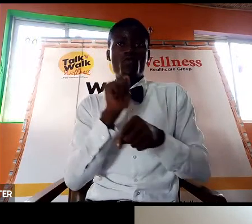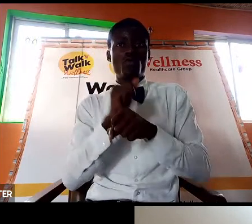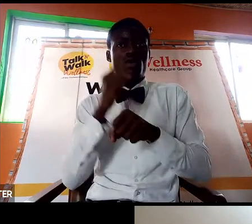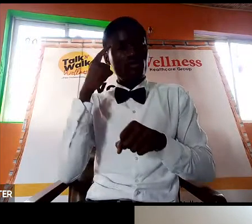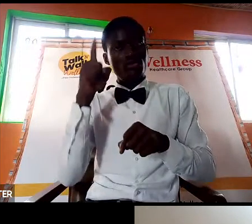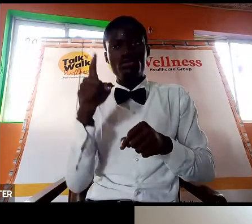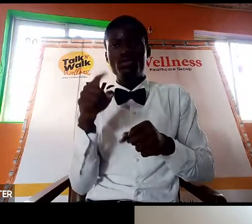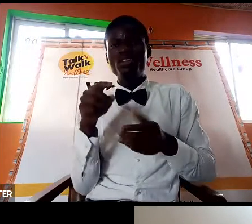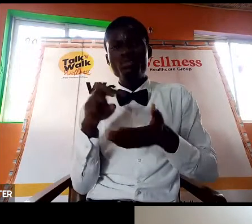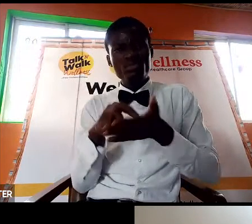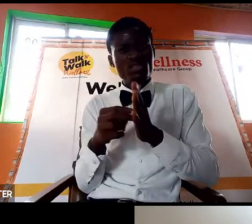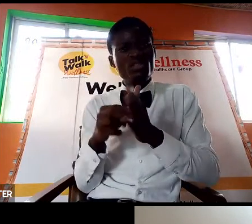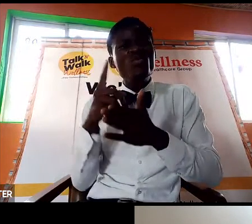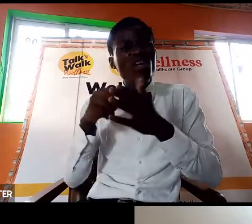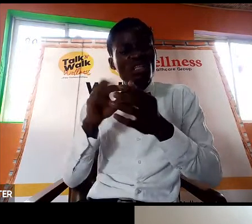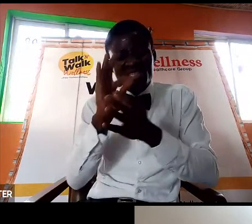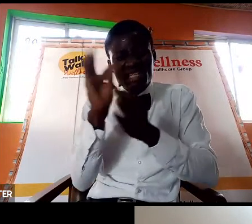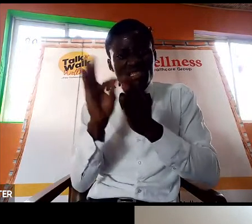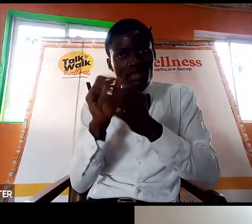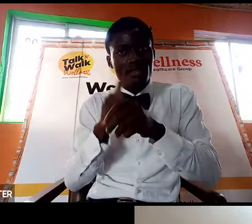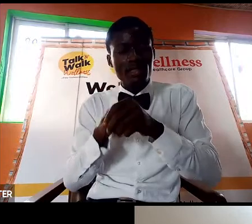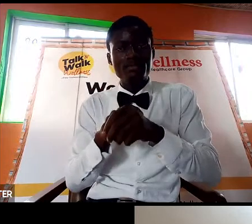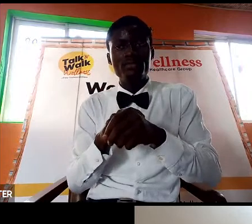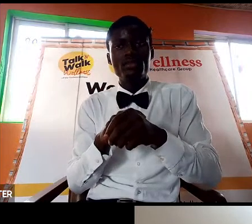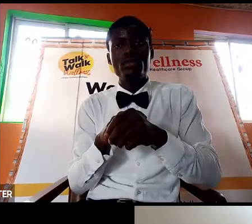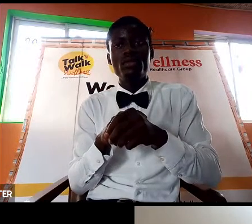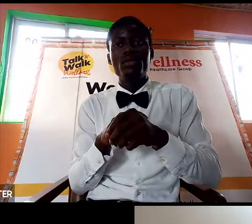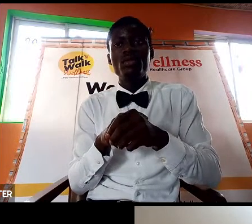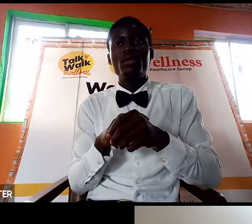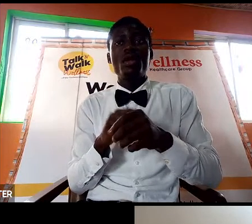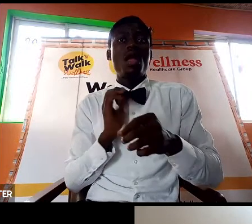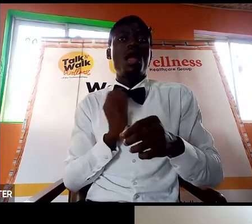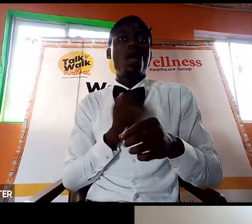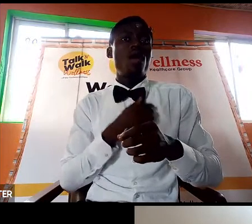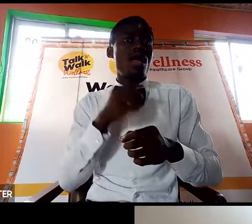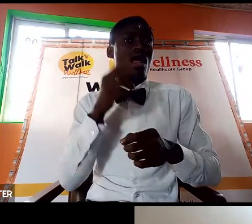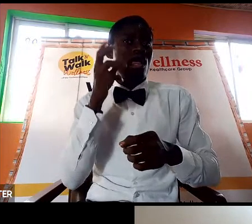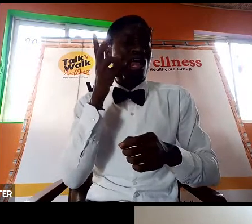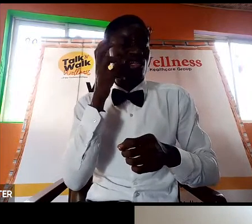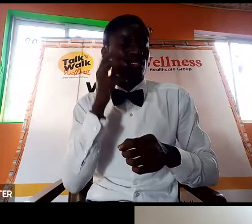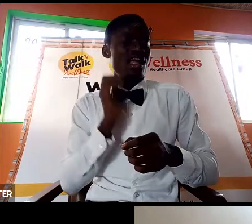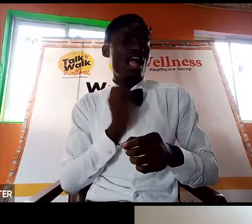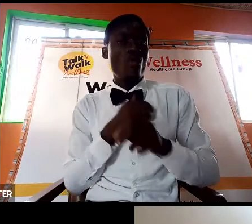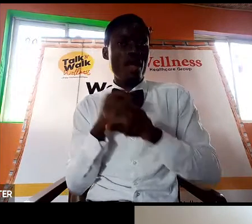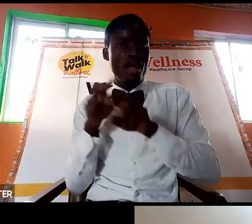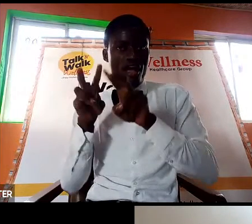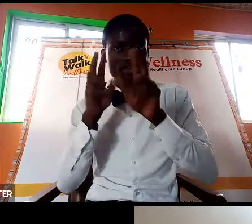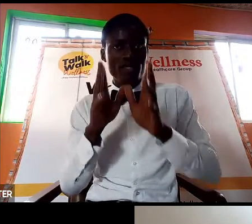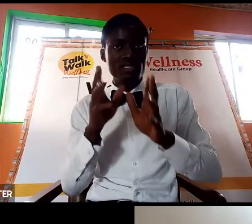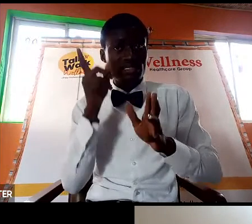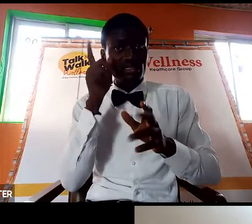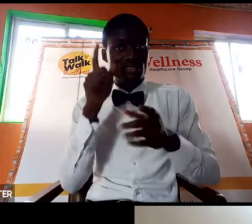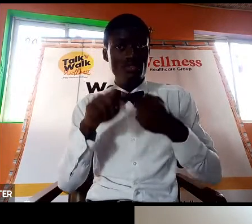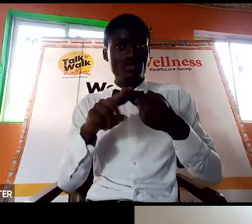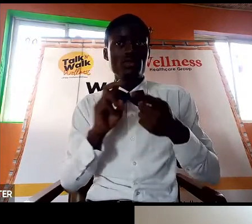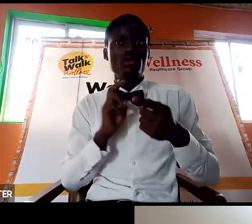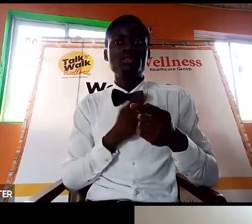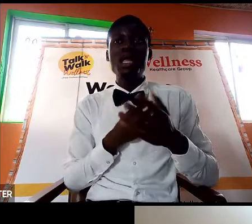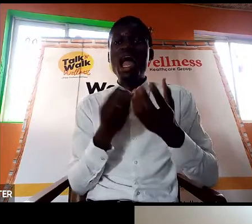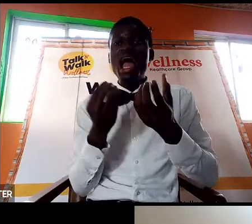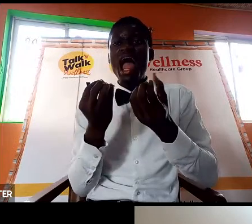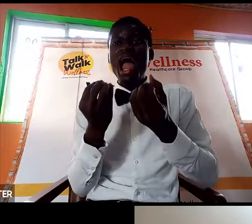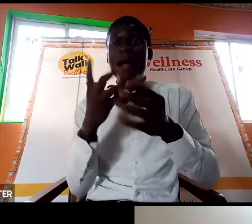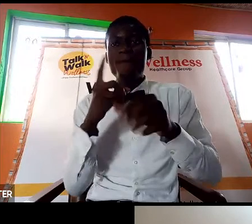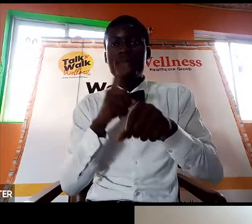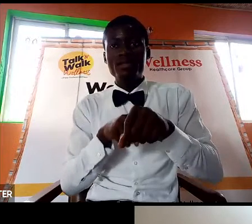important. Also, our listeners are also viewers are listening to us. It's not how many times, is how much